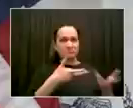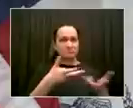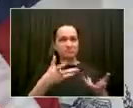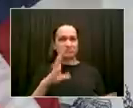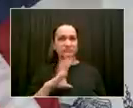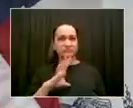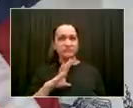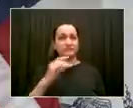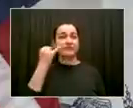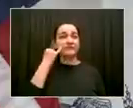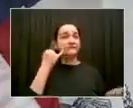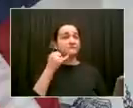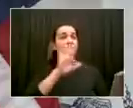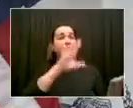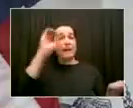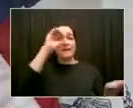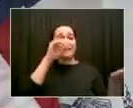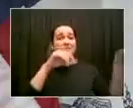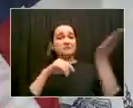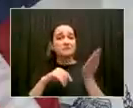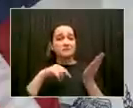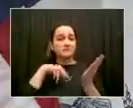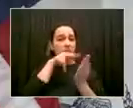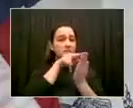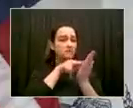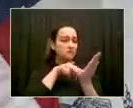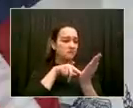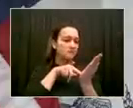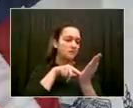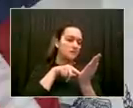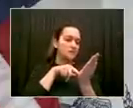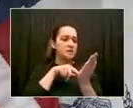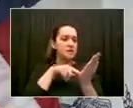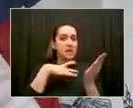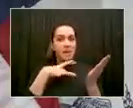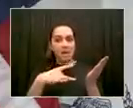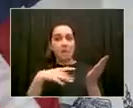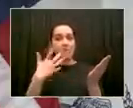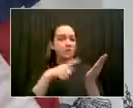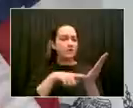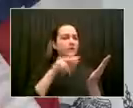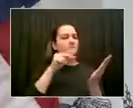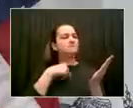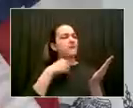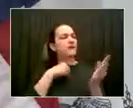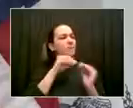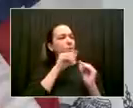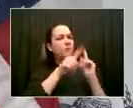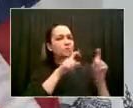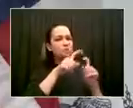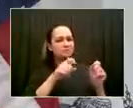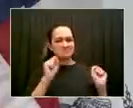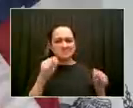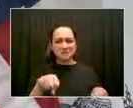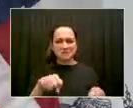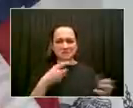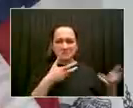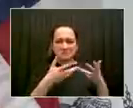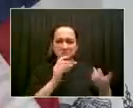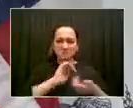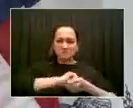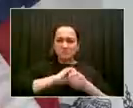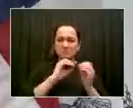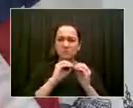test to see if it holds water when we put things through the paces. And that should be an exacting process. But